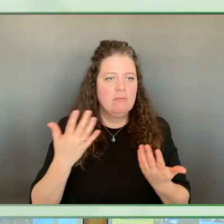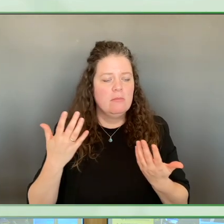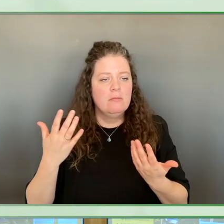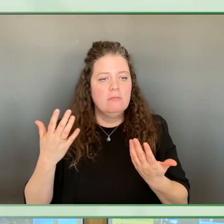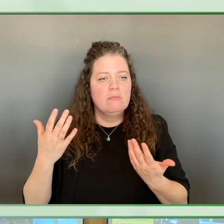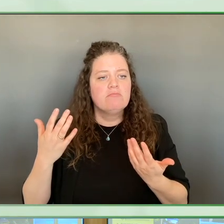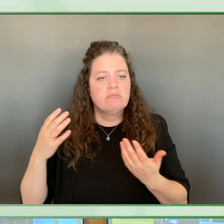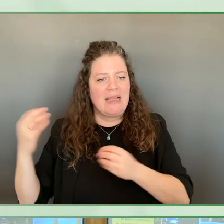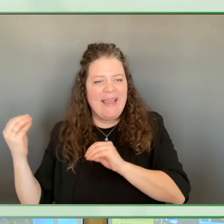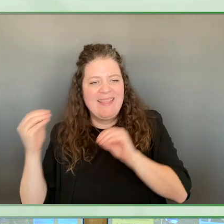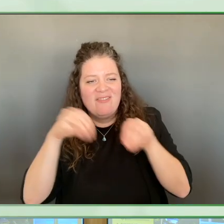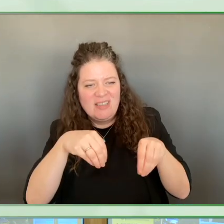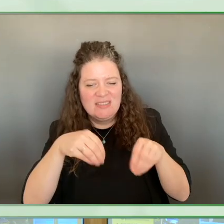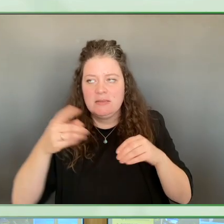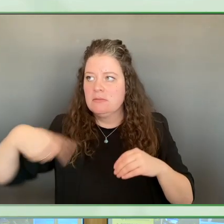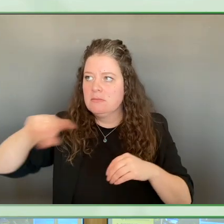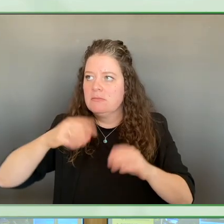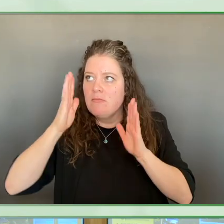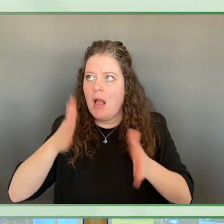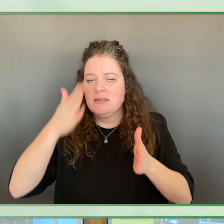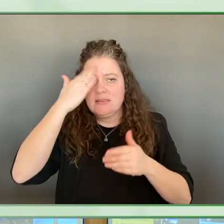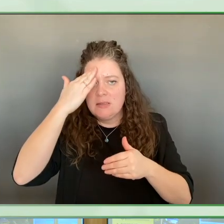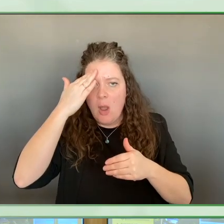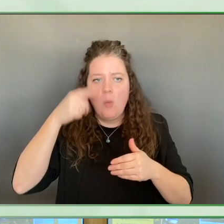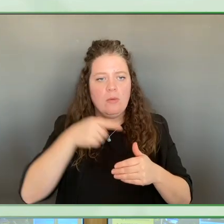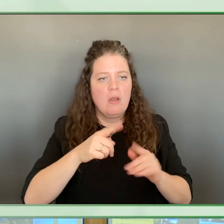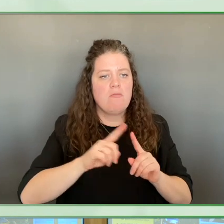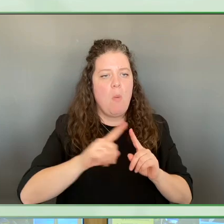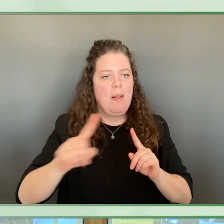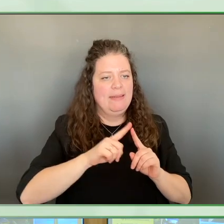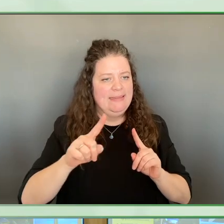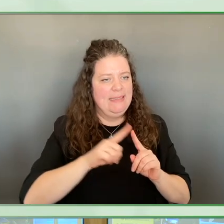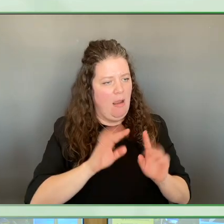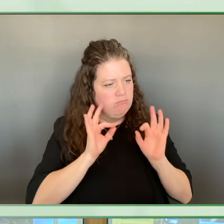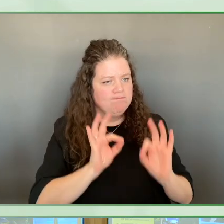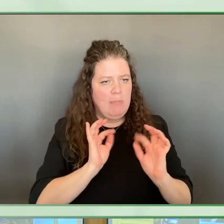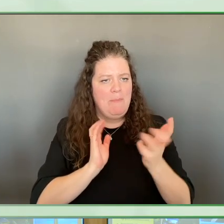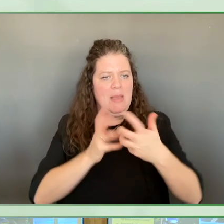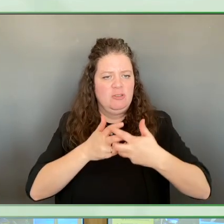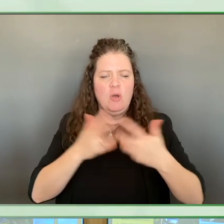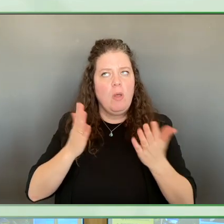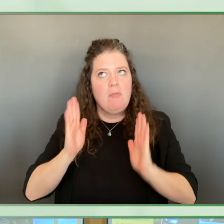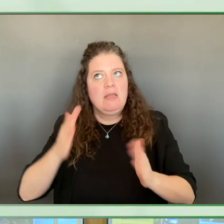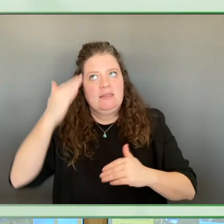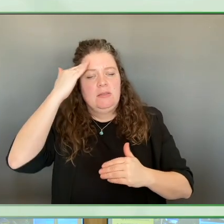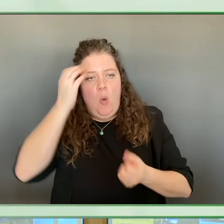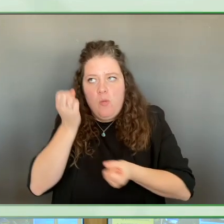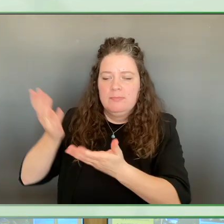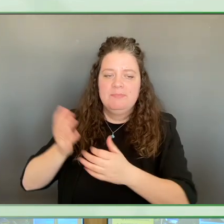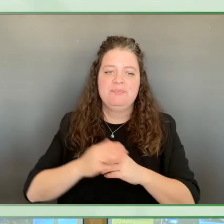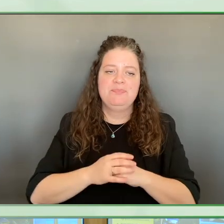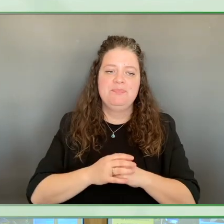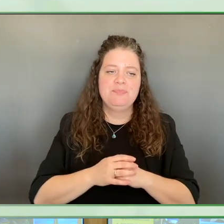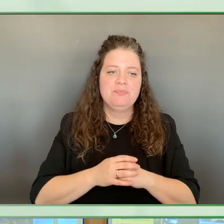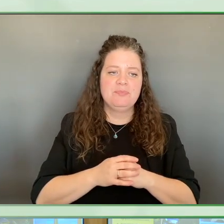the sustained provision of appropriate mobility devices. I did mention earlier that many of